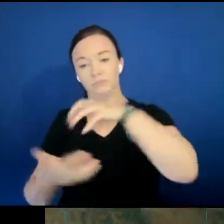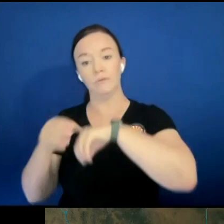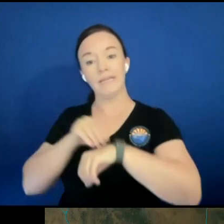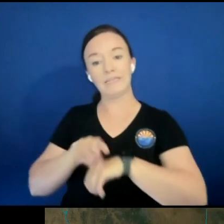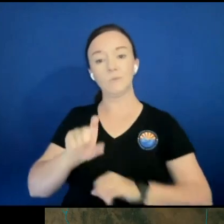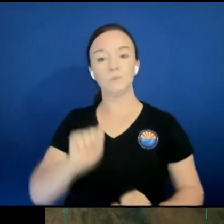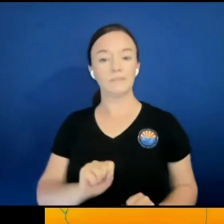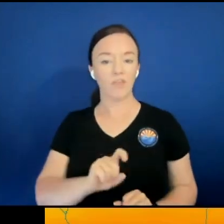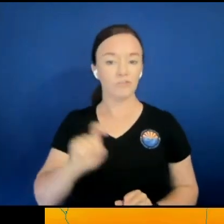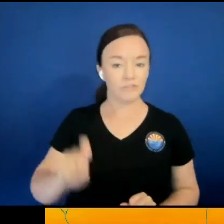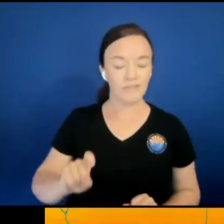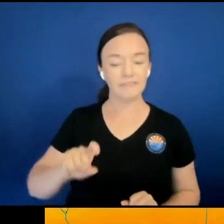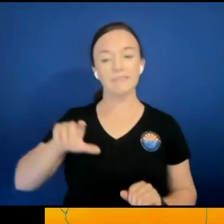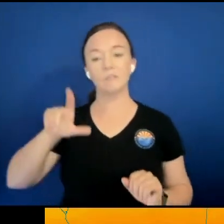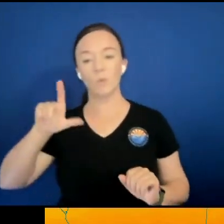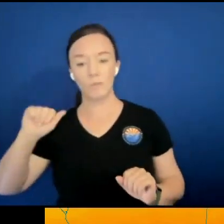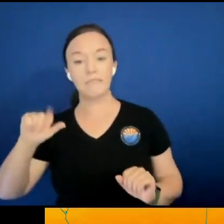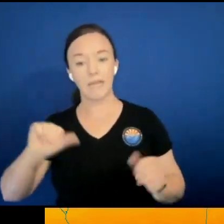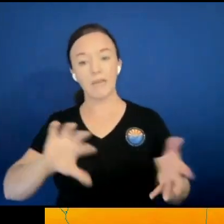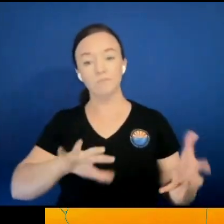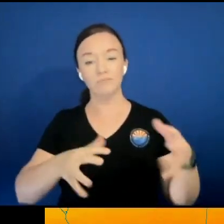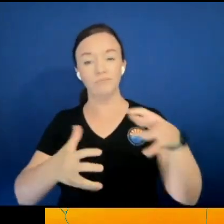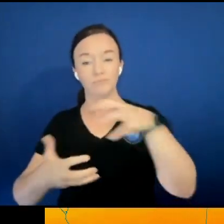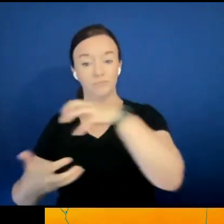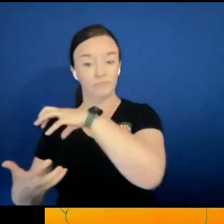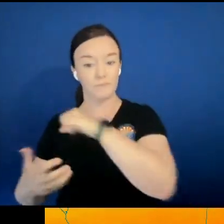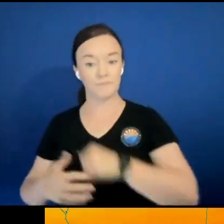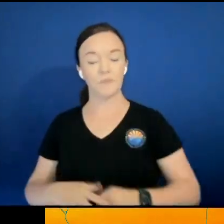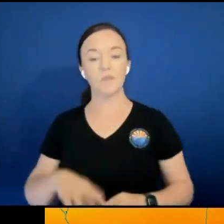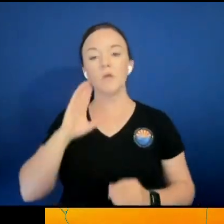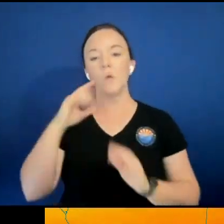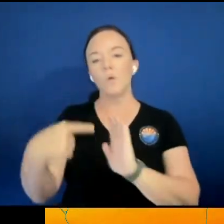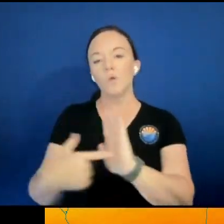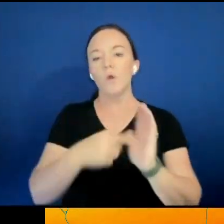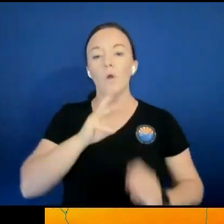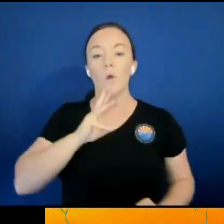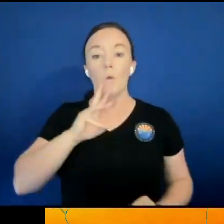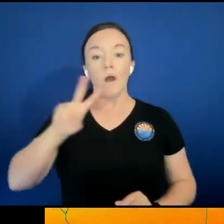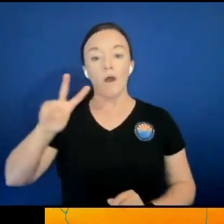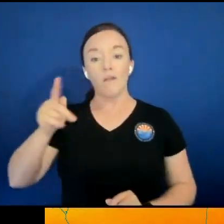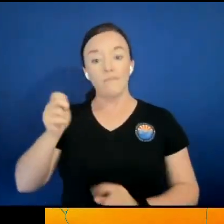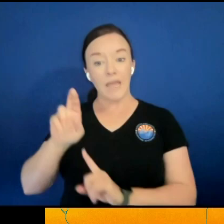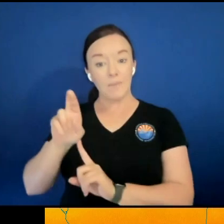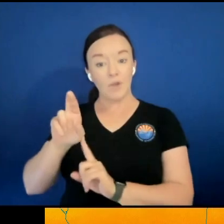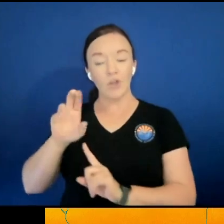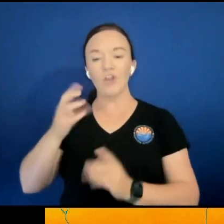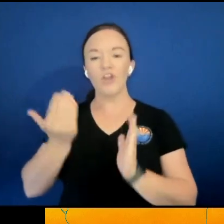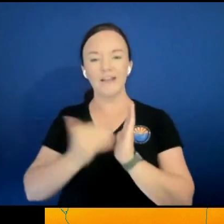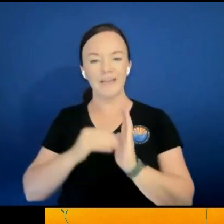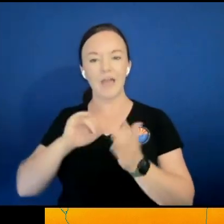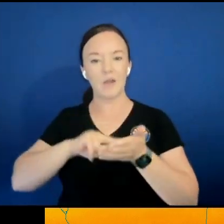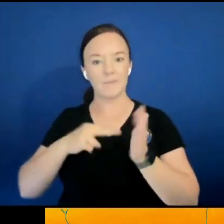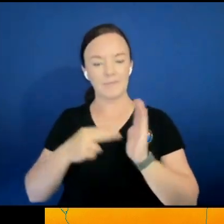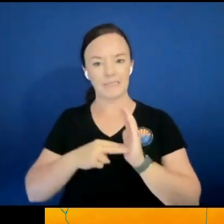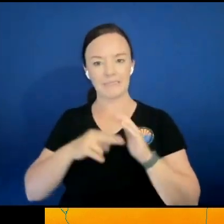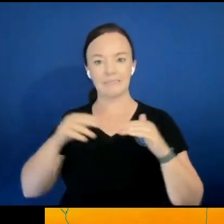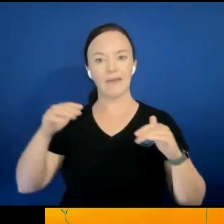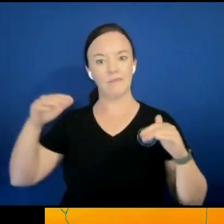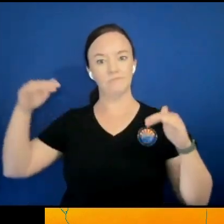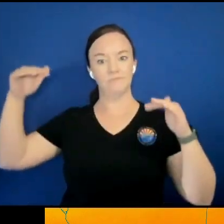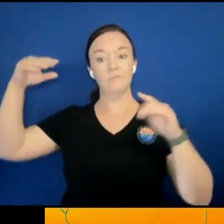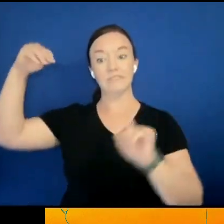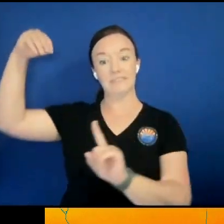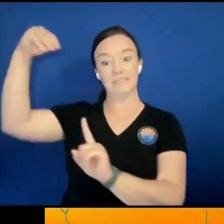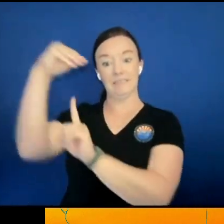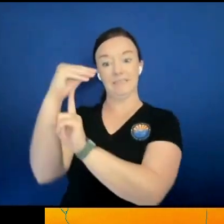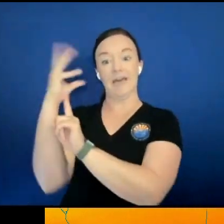So we'll go here onto the next slide and show you our look at water vapor, which again is how much moisture the camera pointing from space thinks